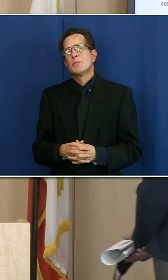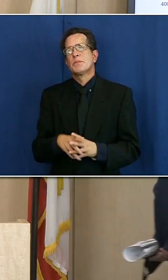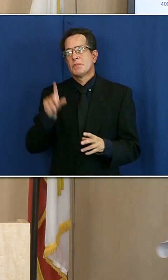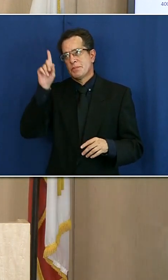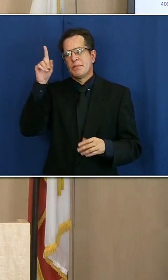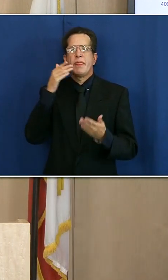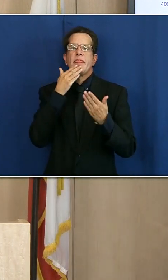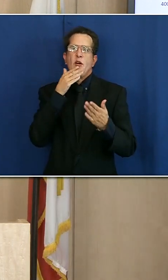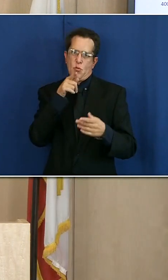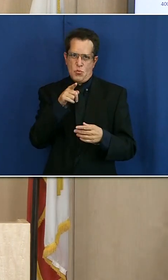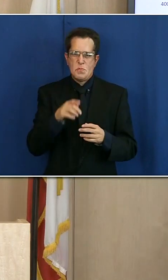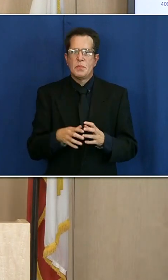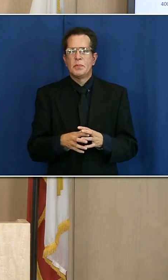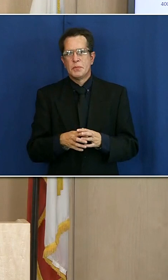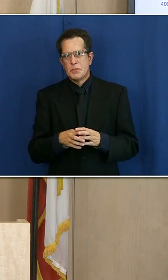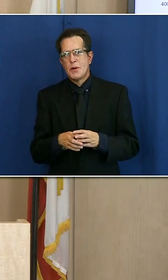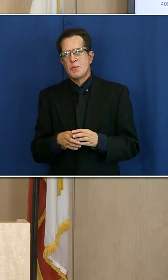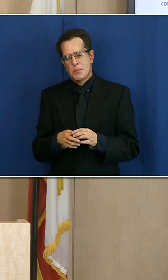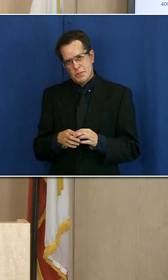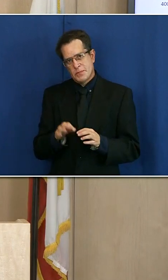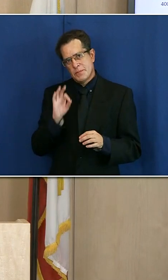Thank you.